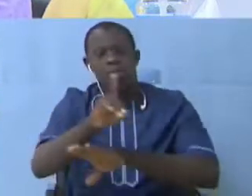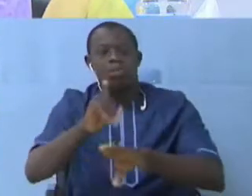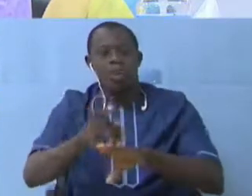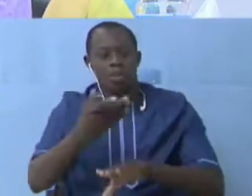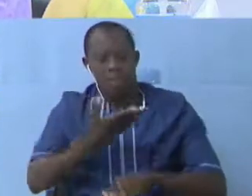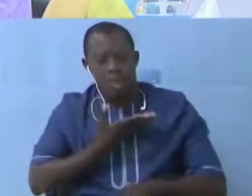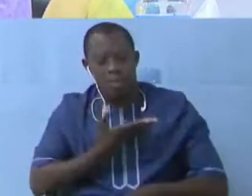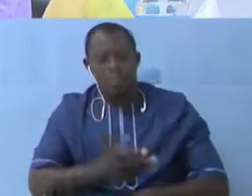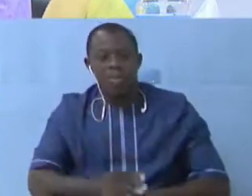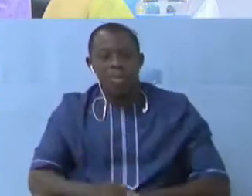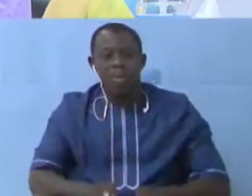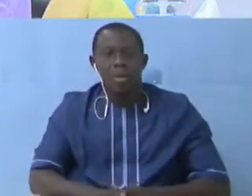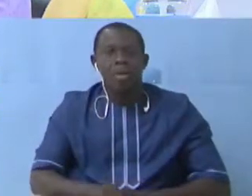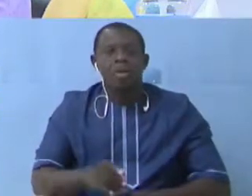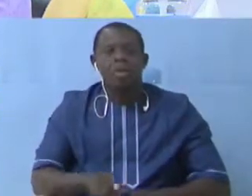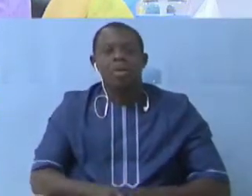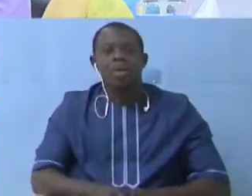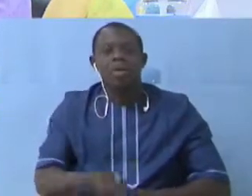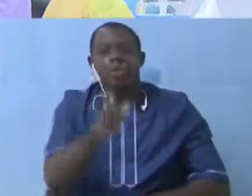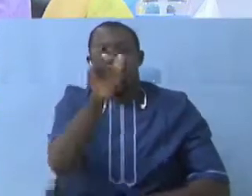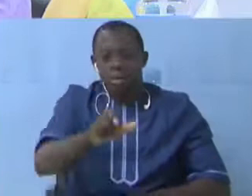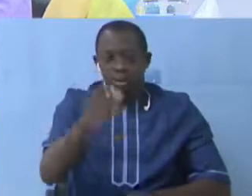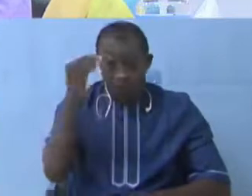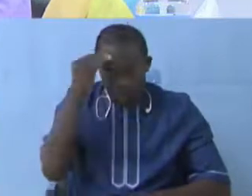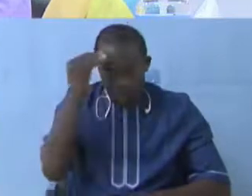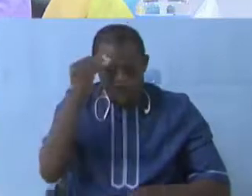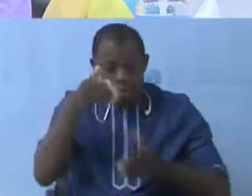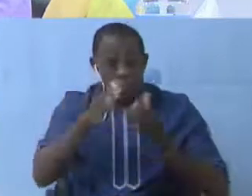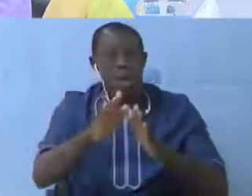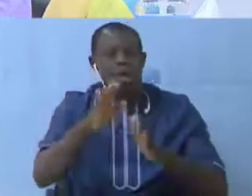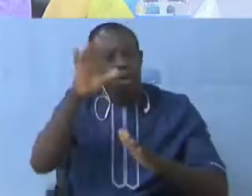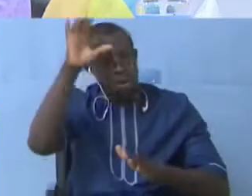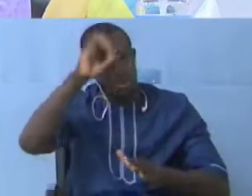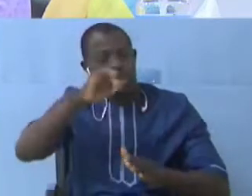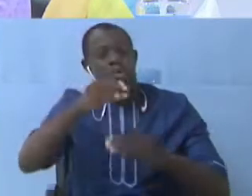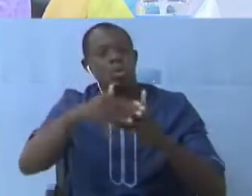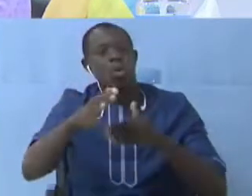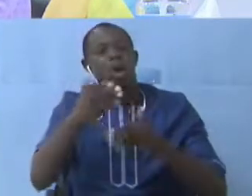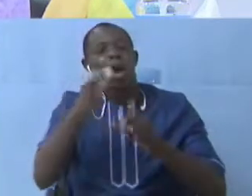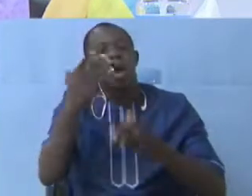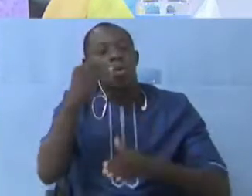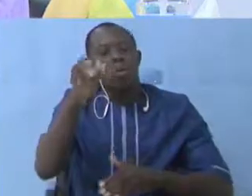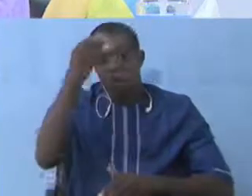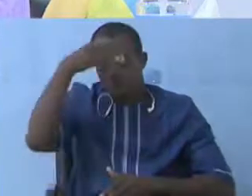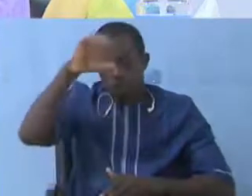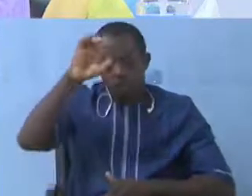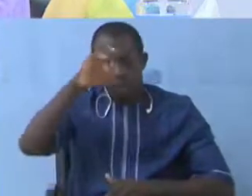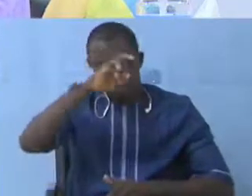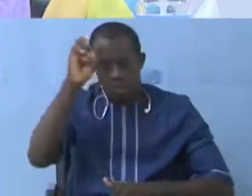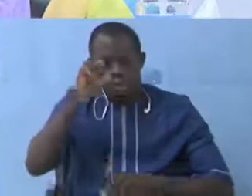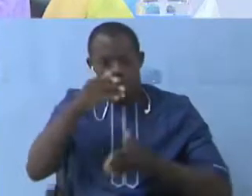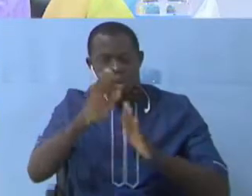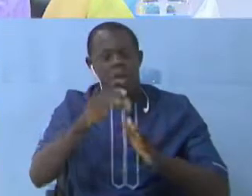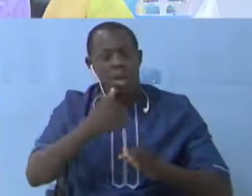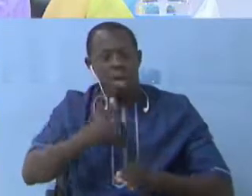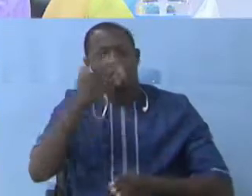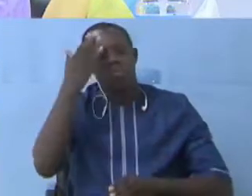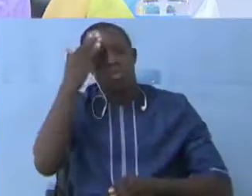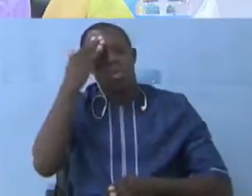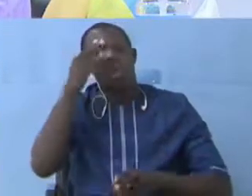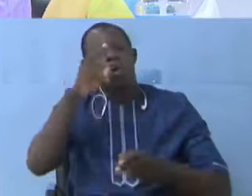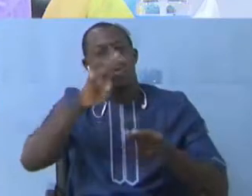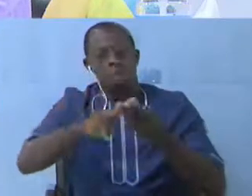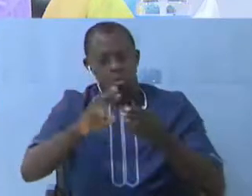was quite knowledgeable about how the commission worked, but I was also, I was very connected to